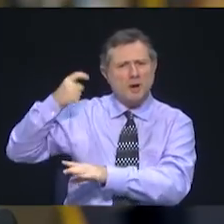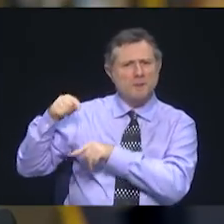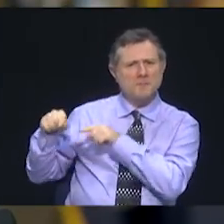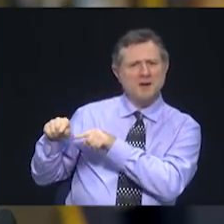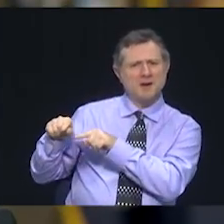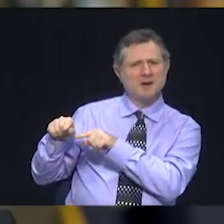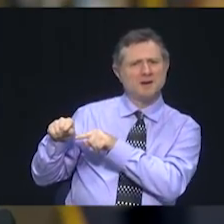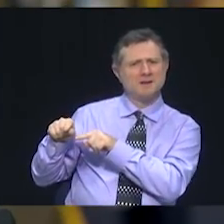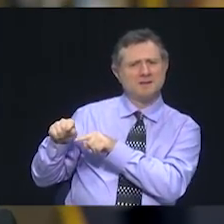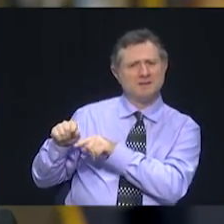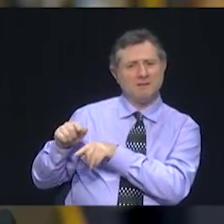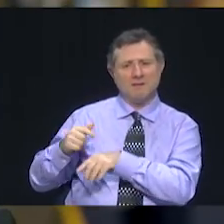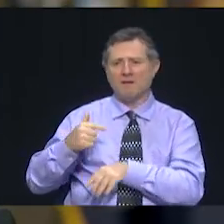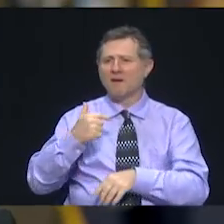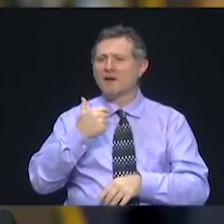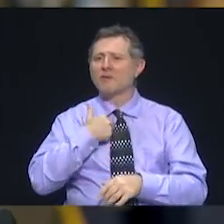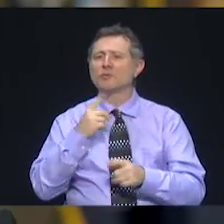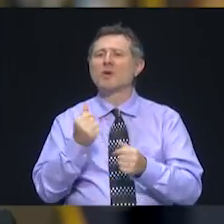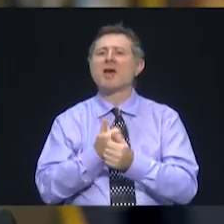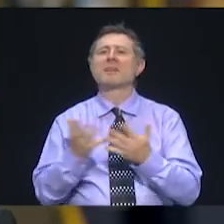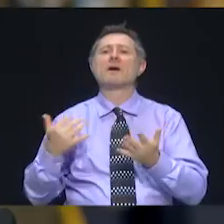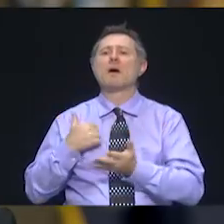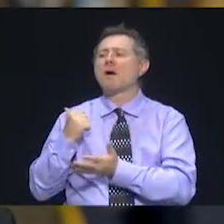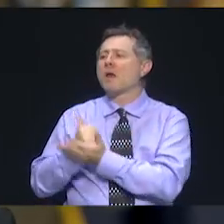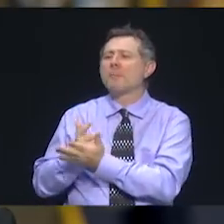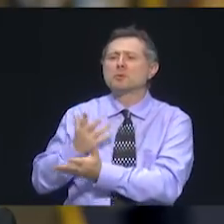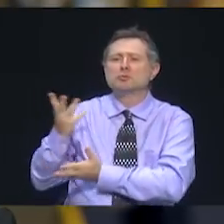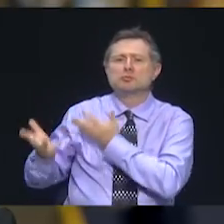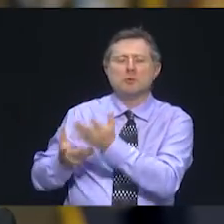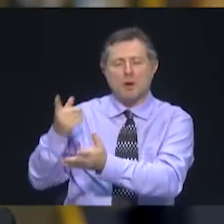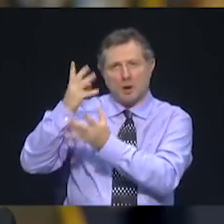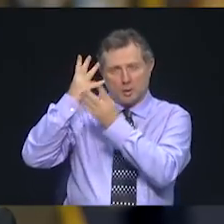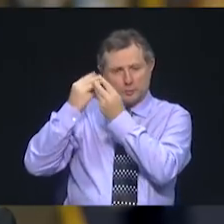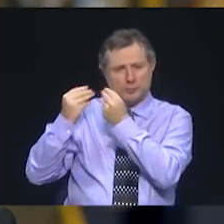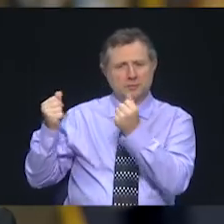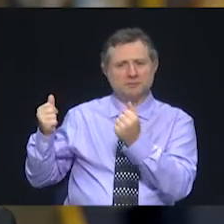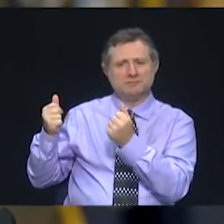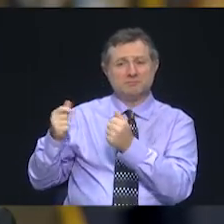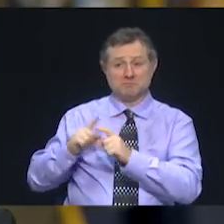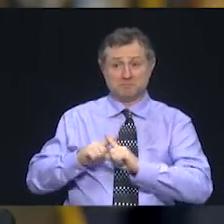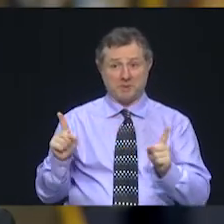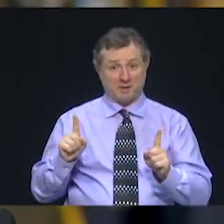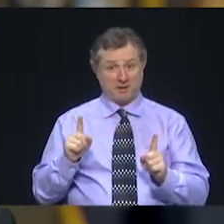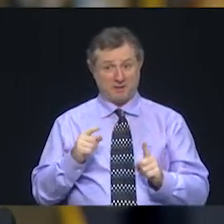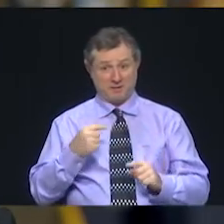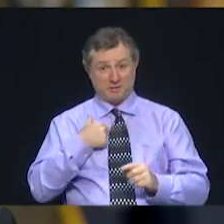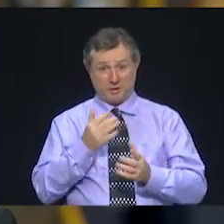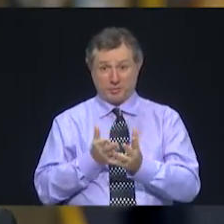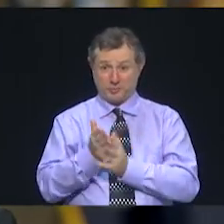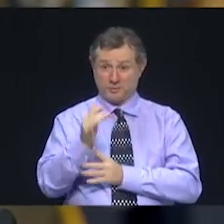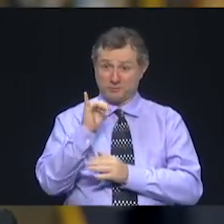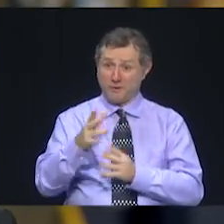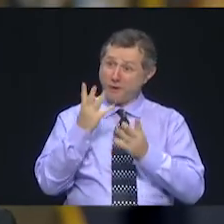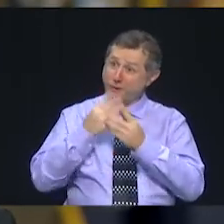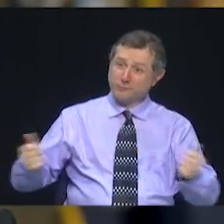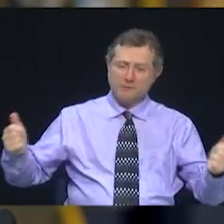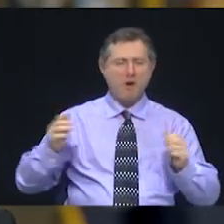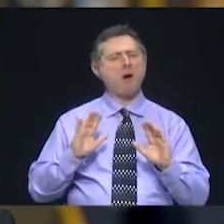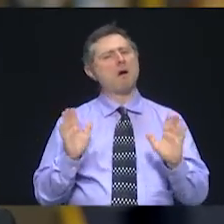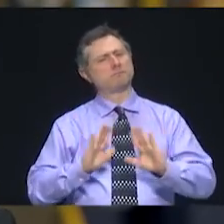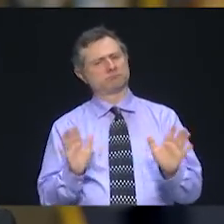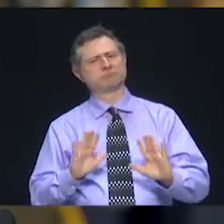anything to make it go away for her, but it never really goes away. I spent